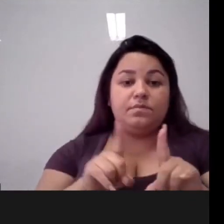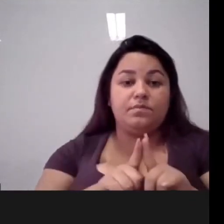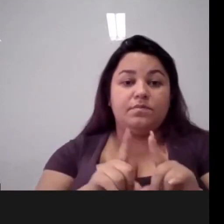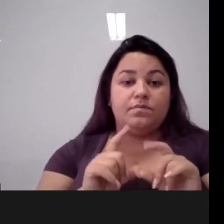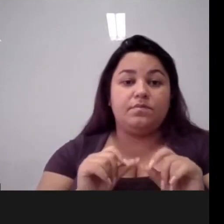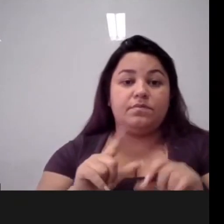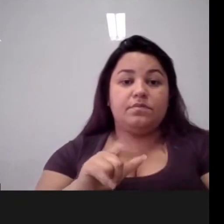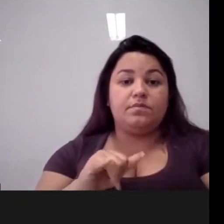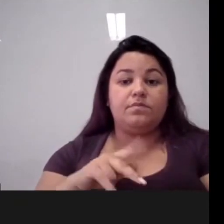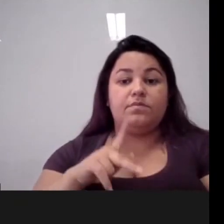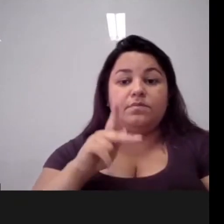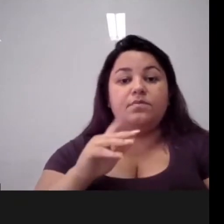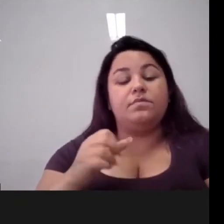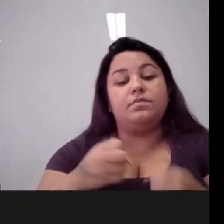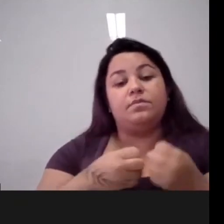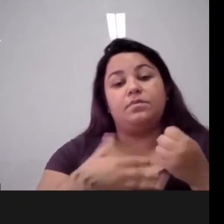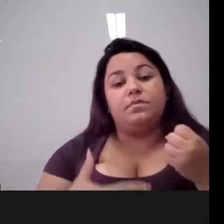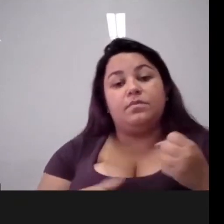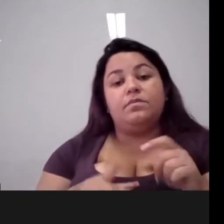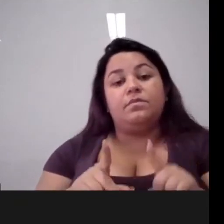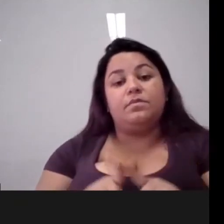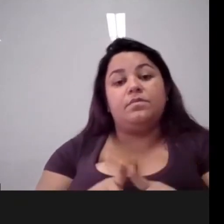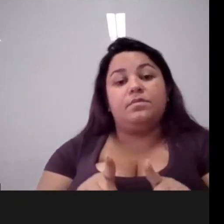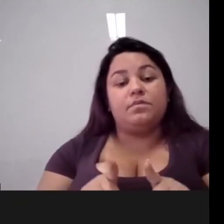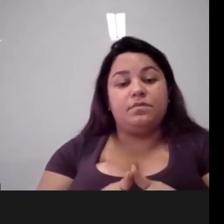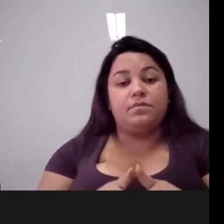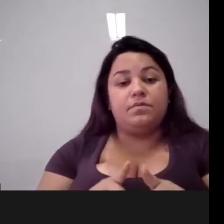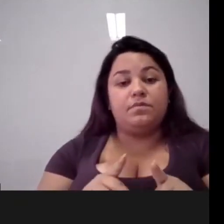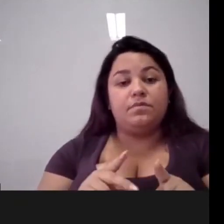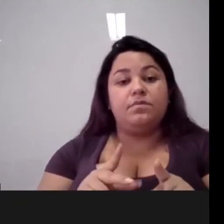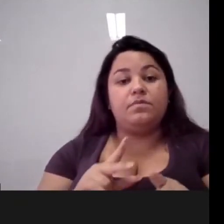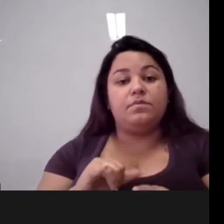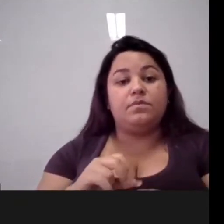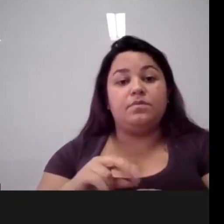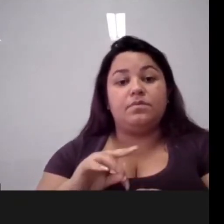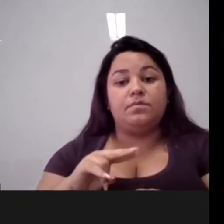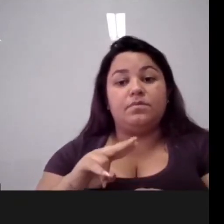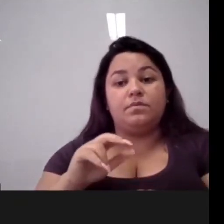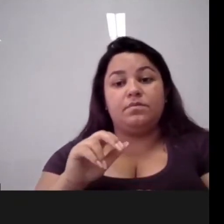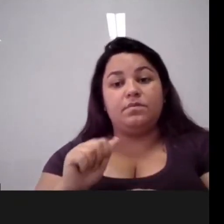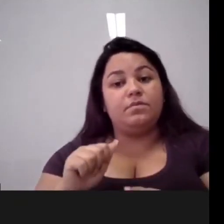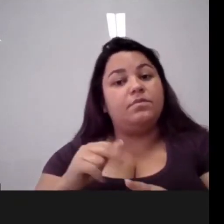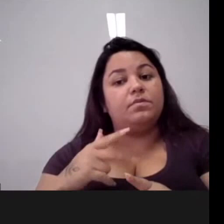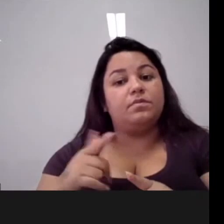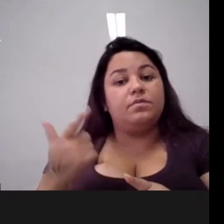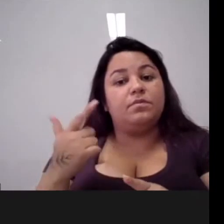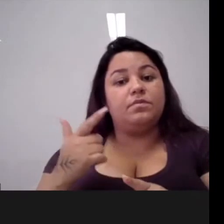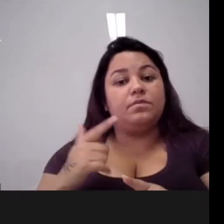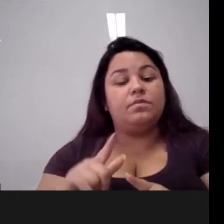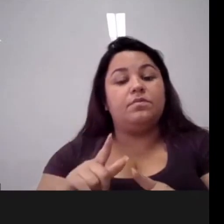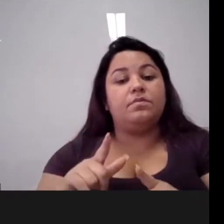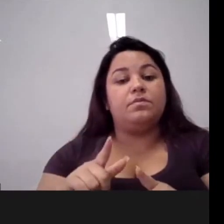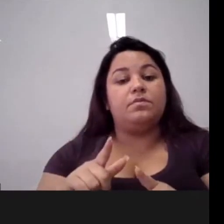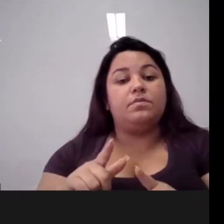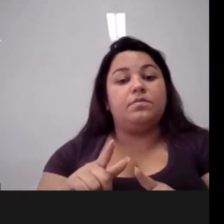and that there is a link in our chat for simultaneous translation in